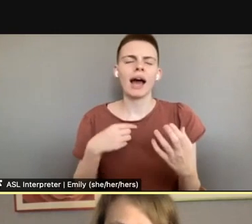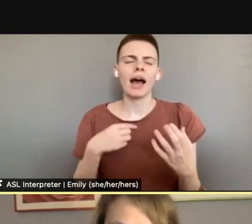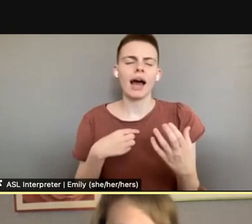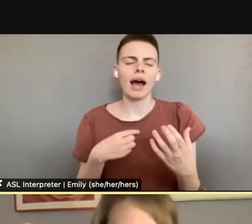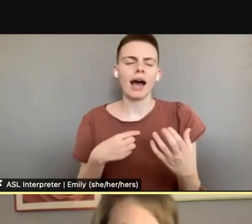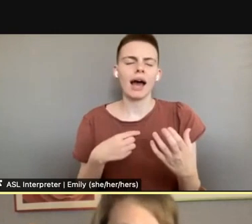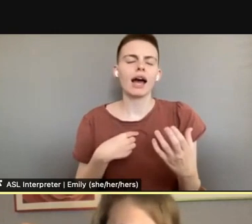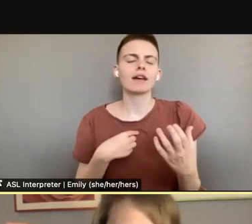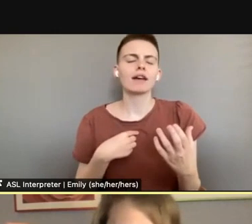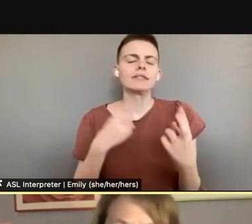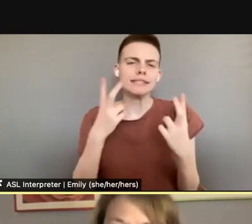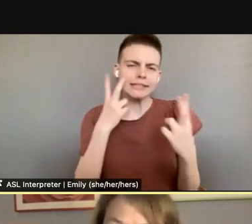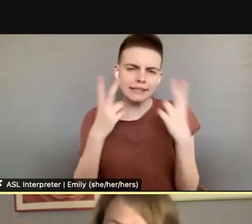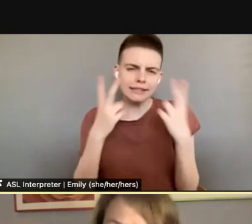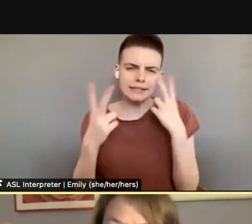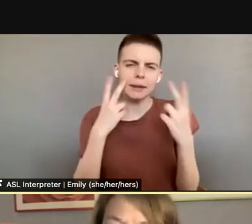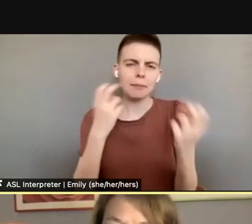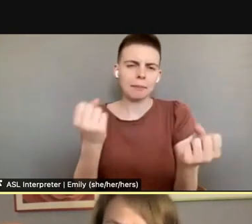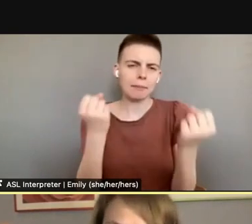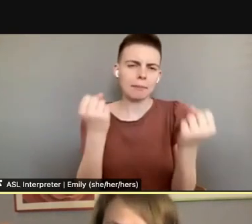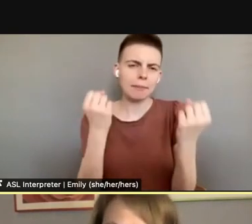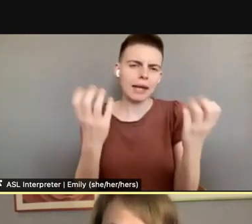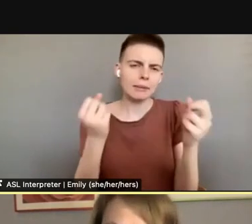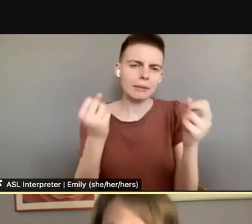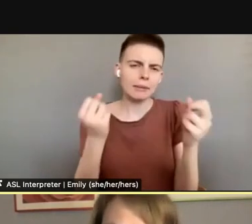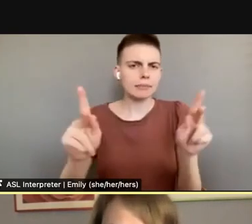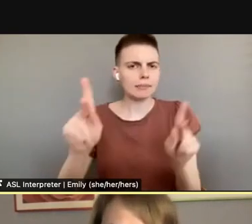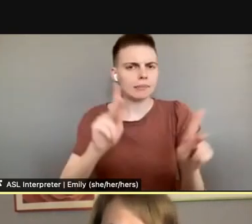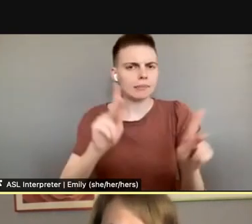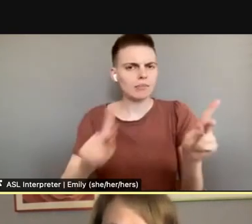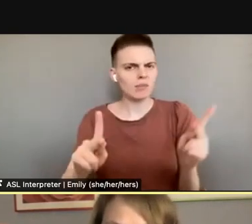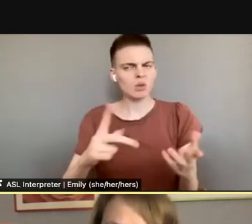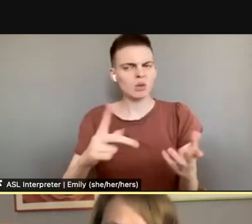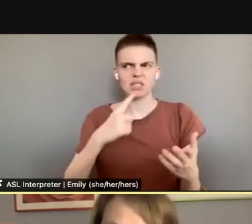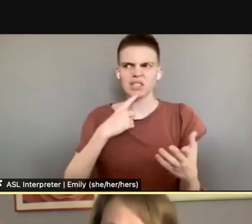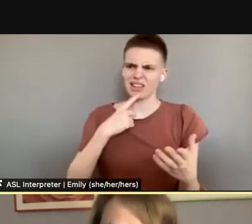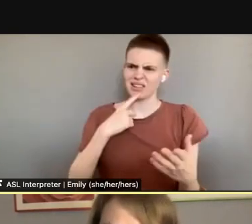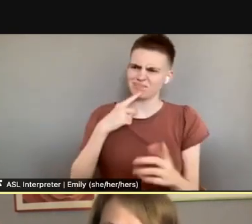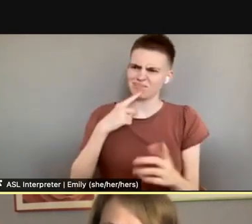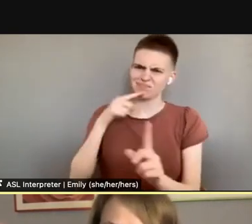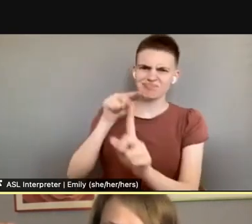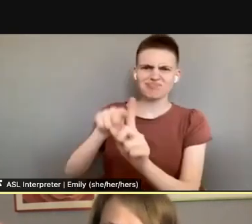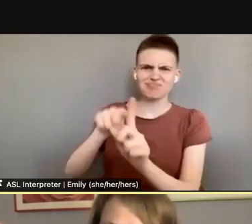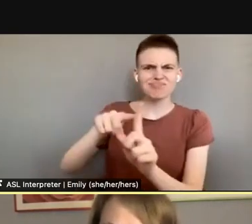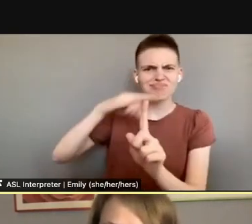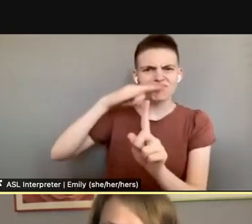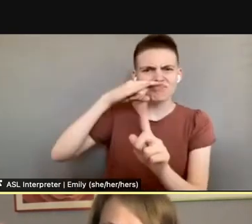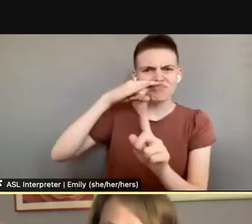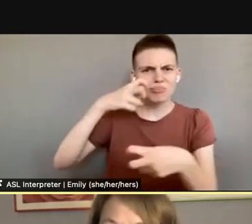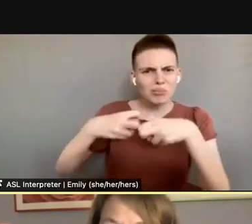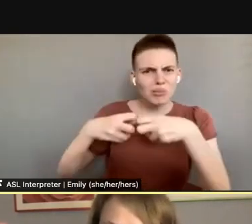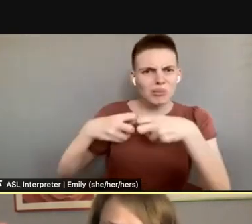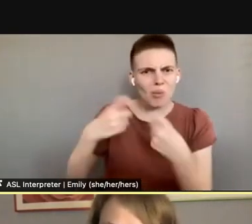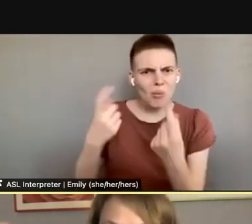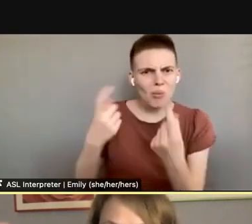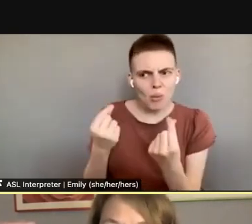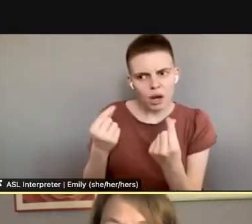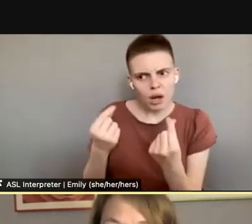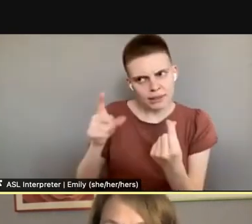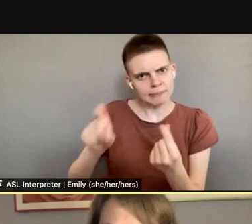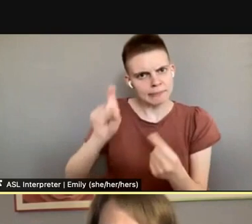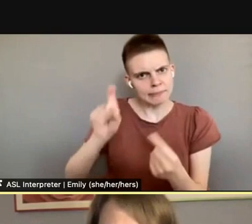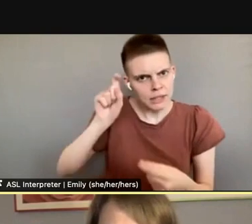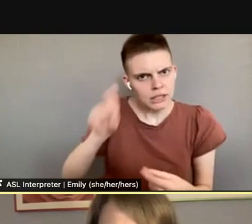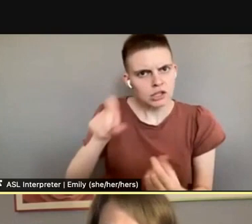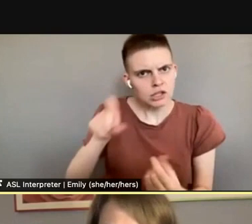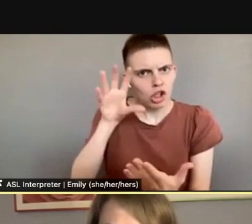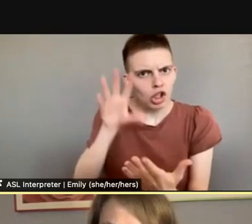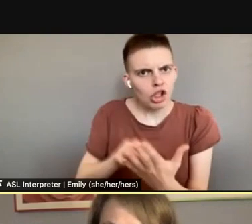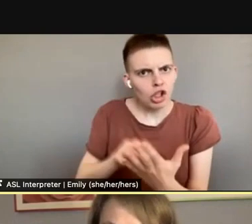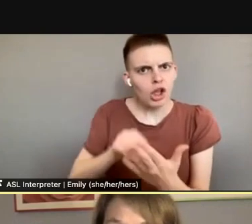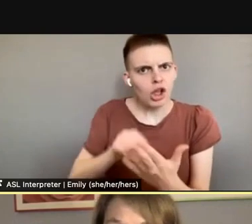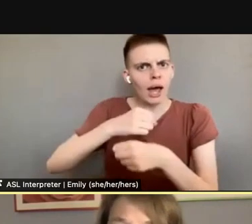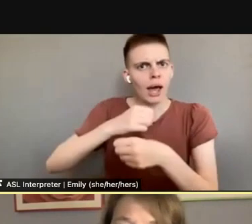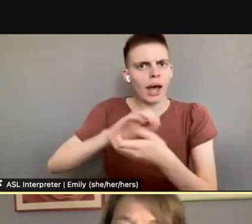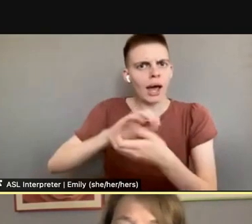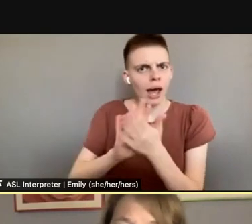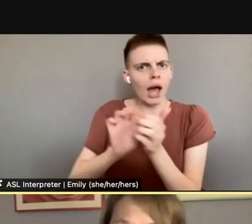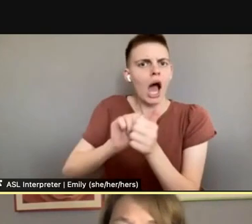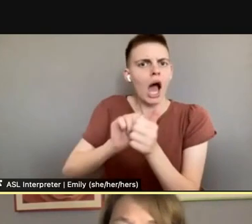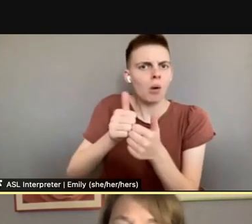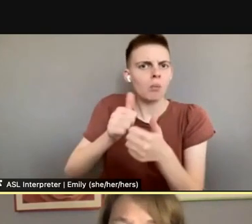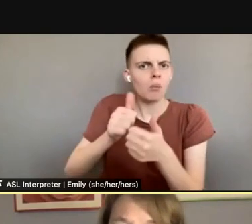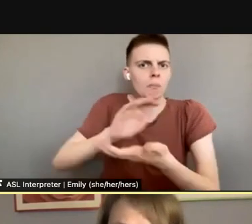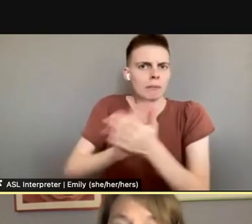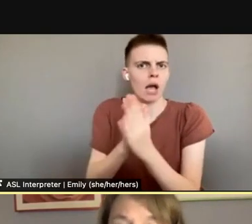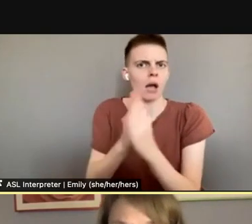say this child just needs to learn to be more independent. The truth is, the adult needs to learn this. They need to